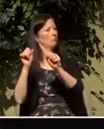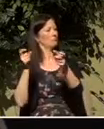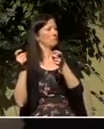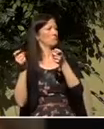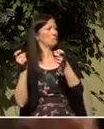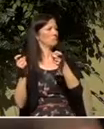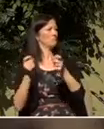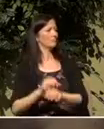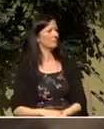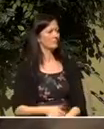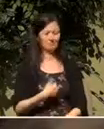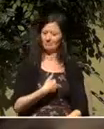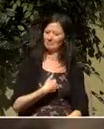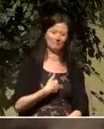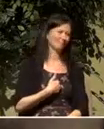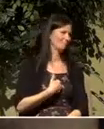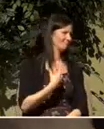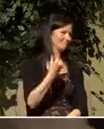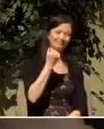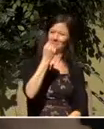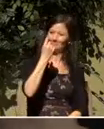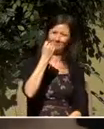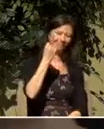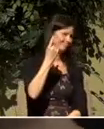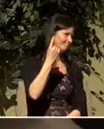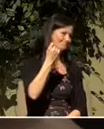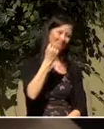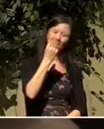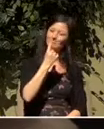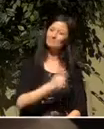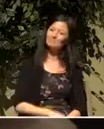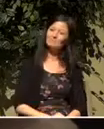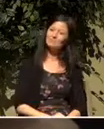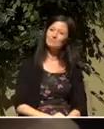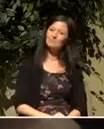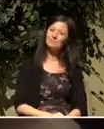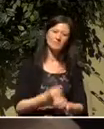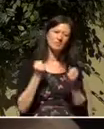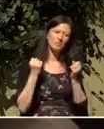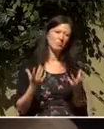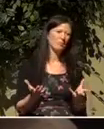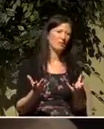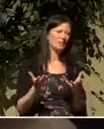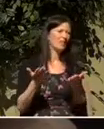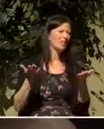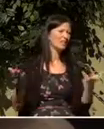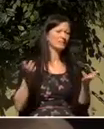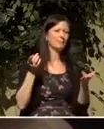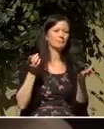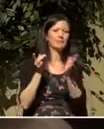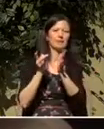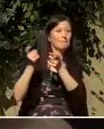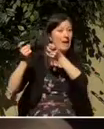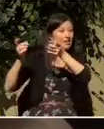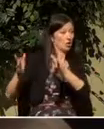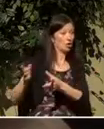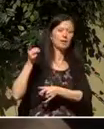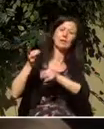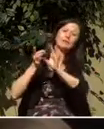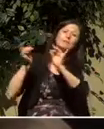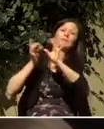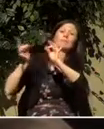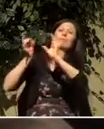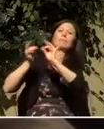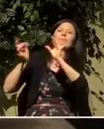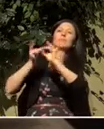I didn't understand it all. There were so many other things the Master talked about that didn't make any sense. He even went